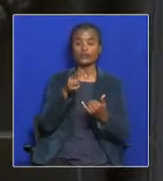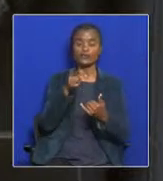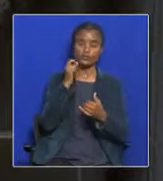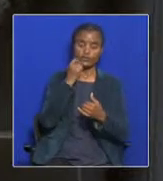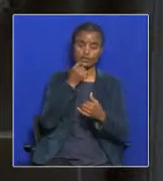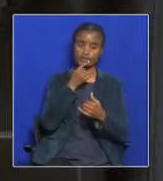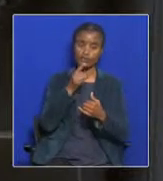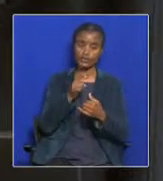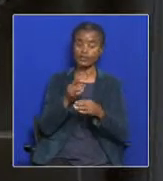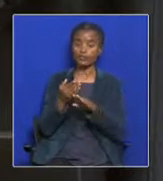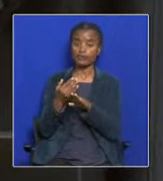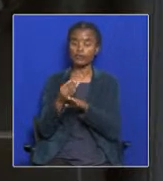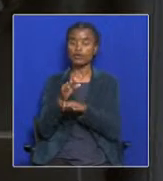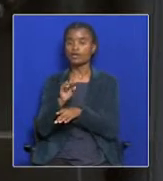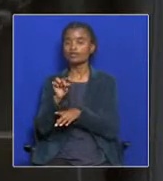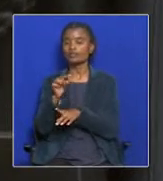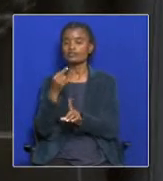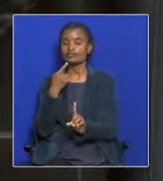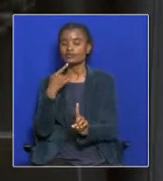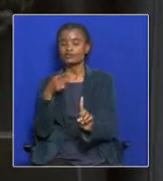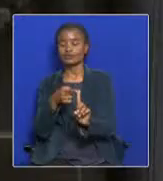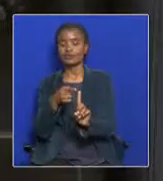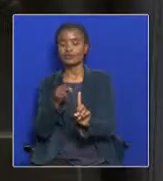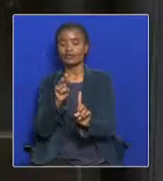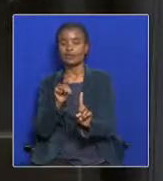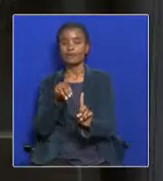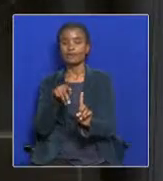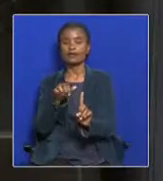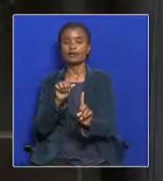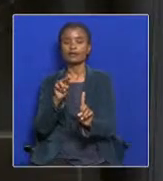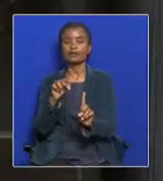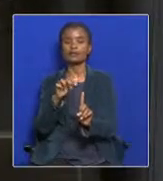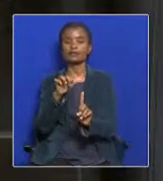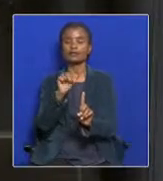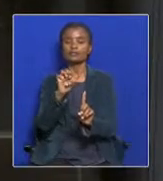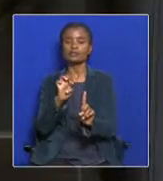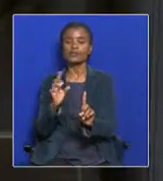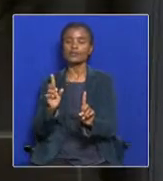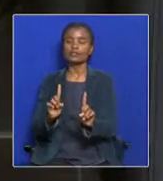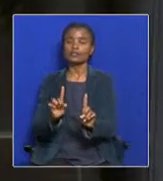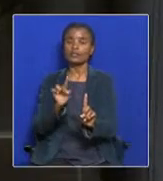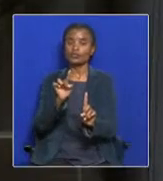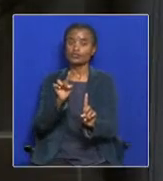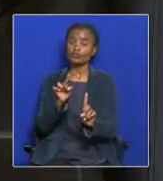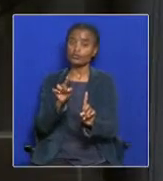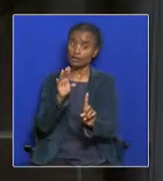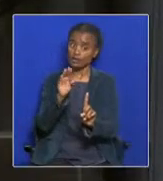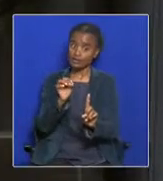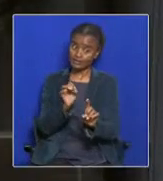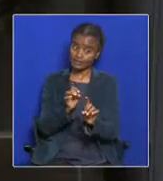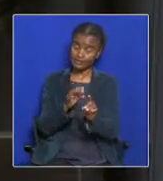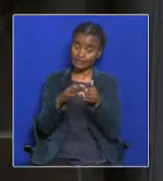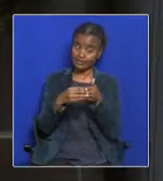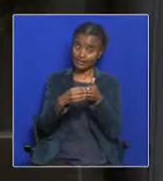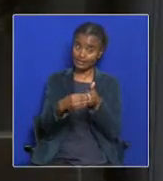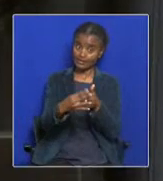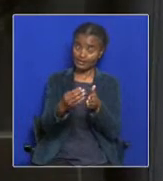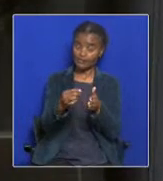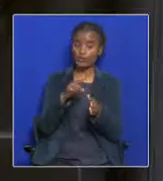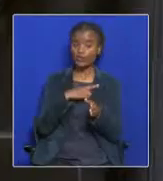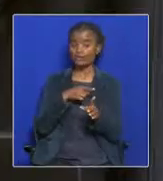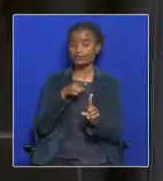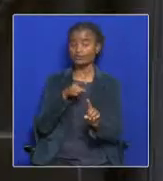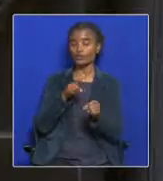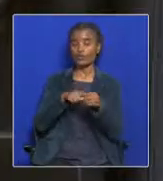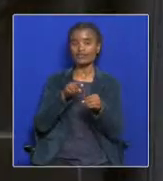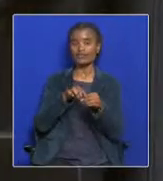what I'm trying to understand is, did you give him guidance? He doesn't have your qualification, and I think we've seen here that he's